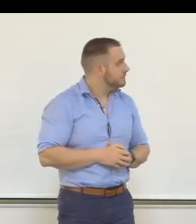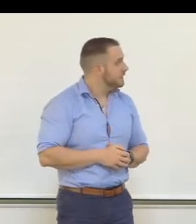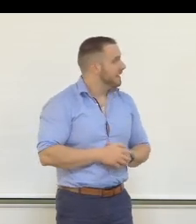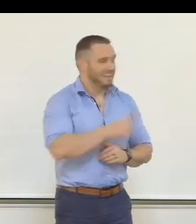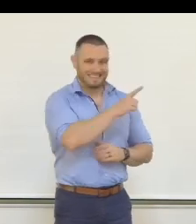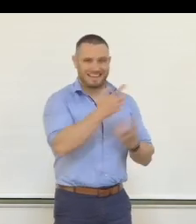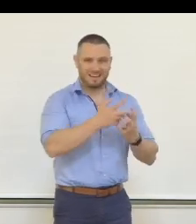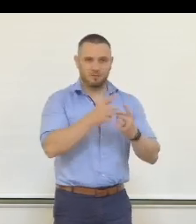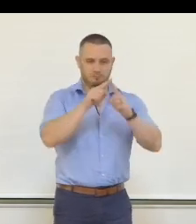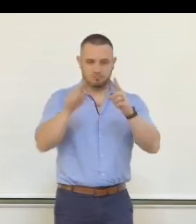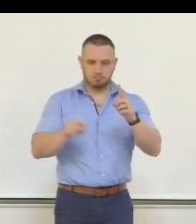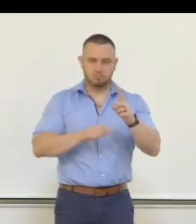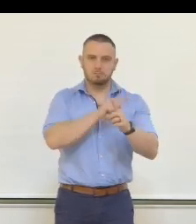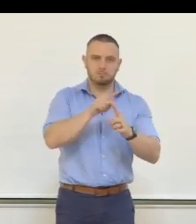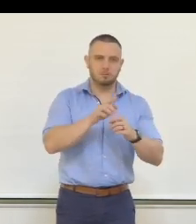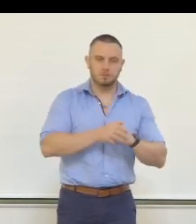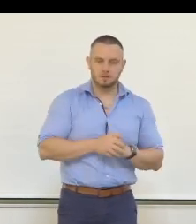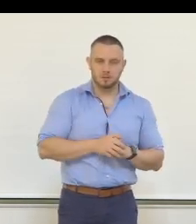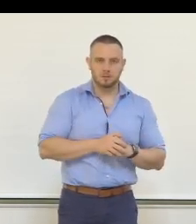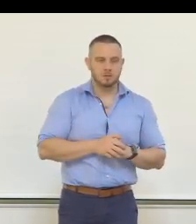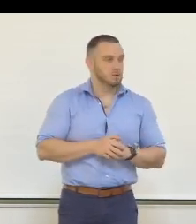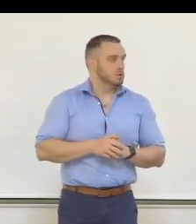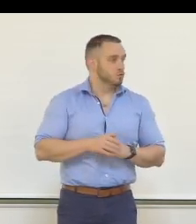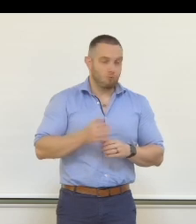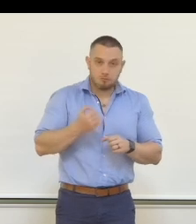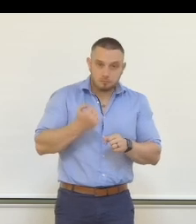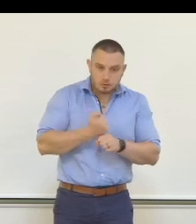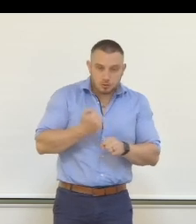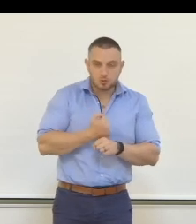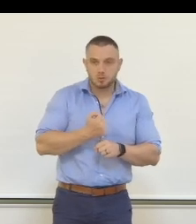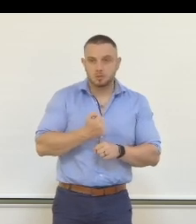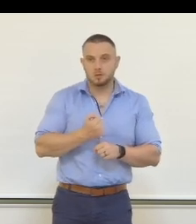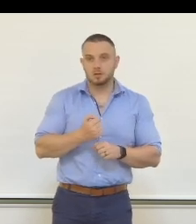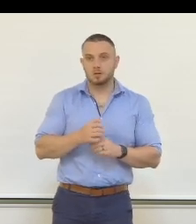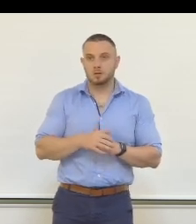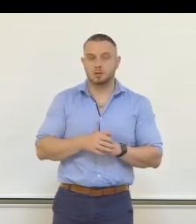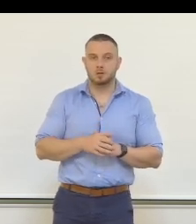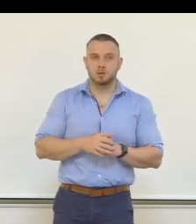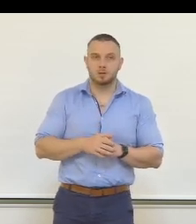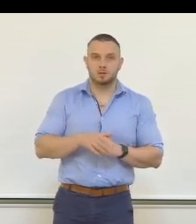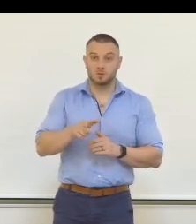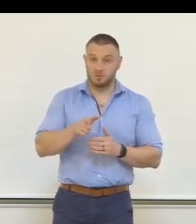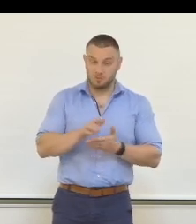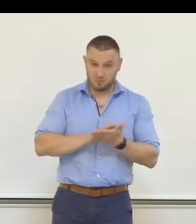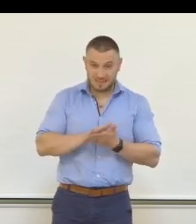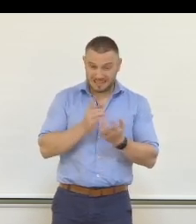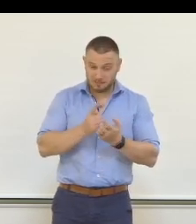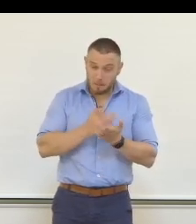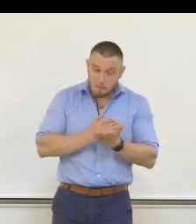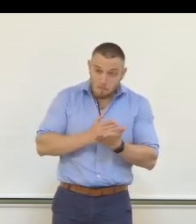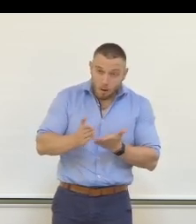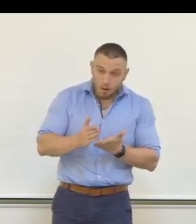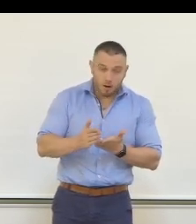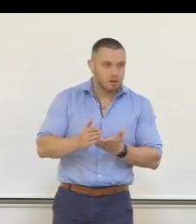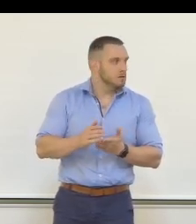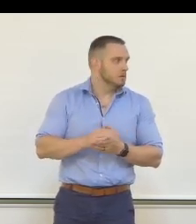into place. So production, like I said, you have the issue with the metal powder is not going to be pure. If you go into a production hall